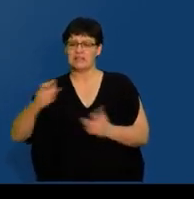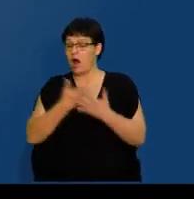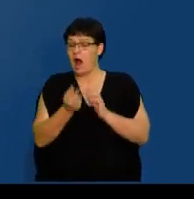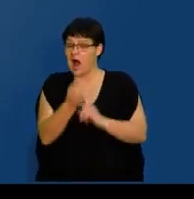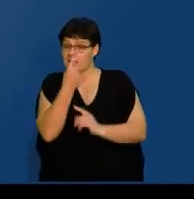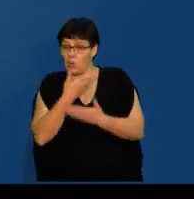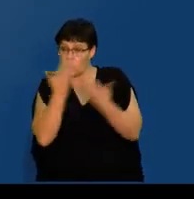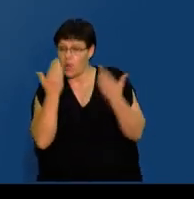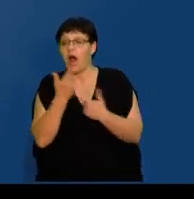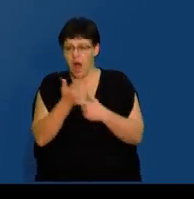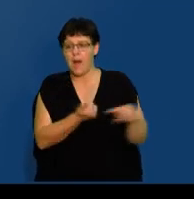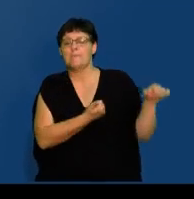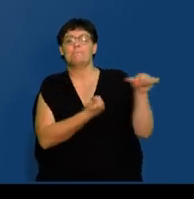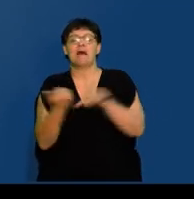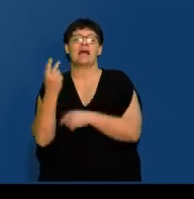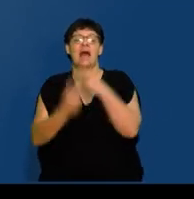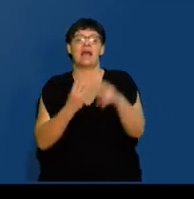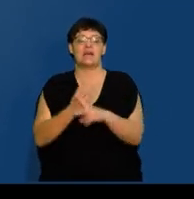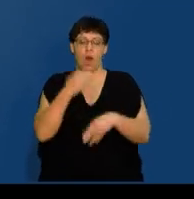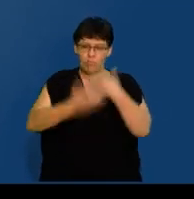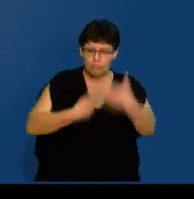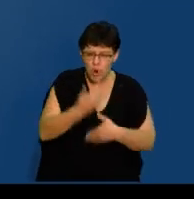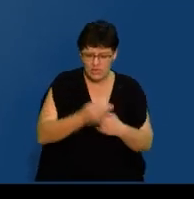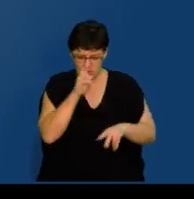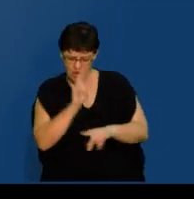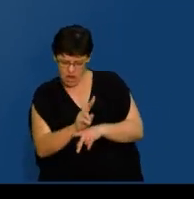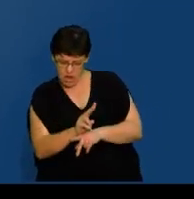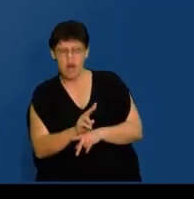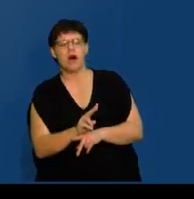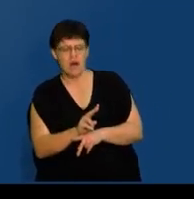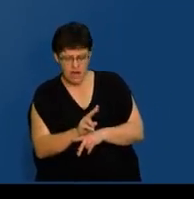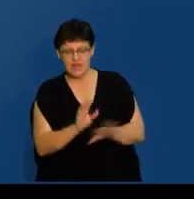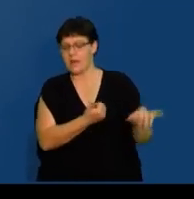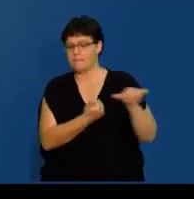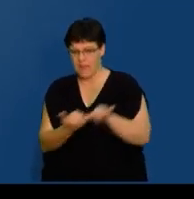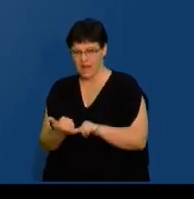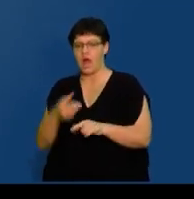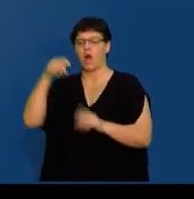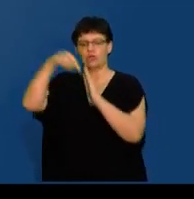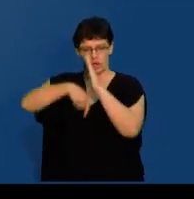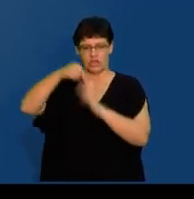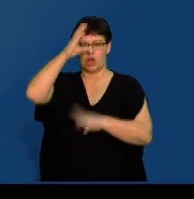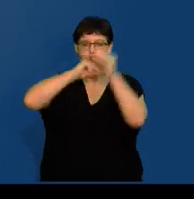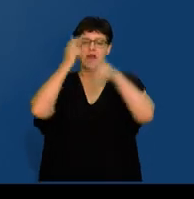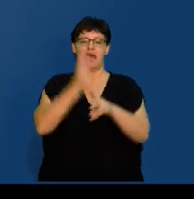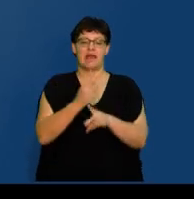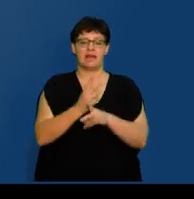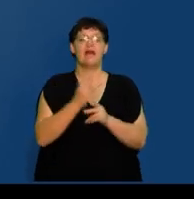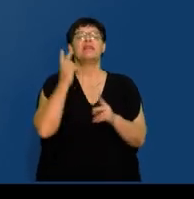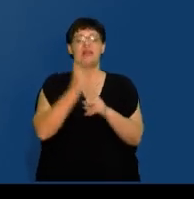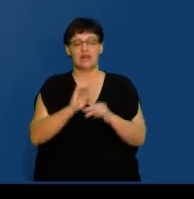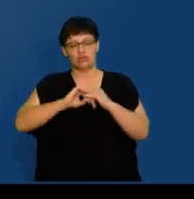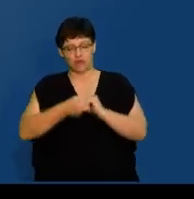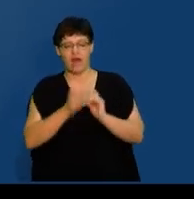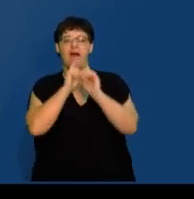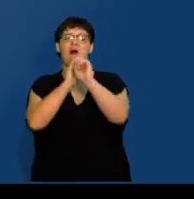to the drawing board, review the process, and then you go back to learning the content and then applying that